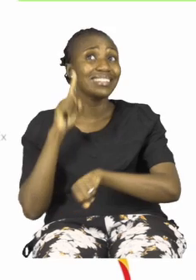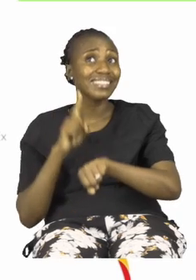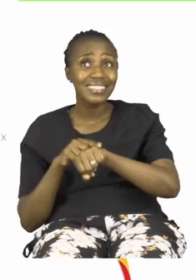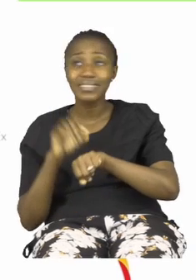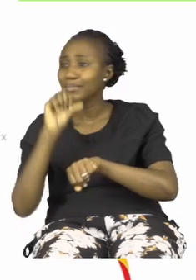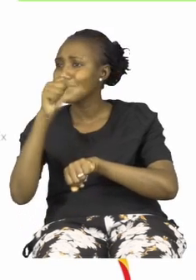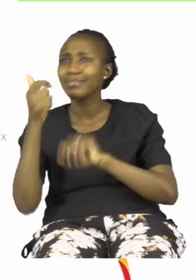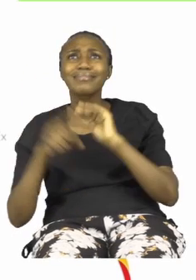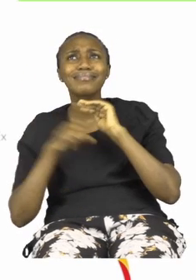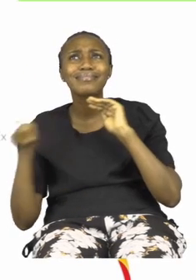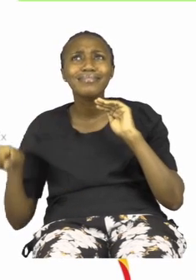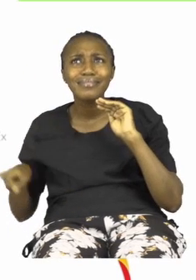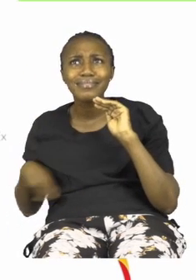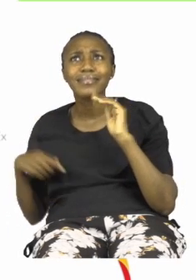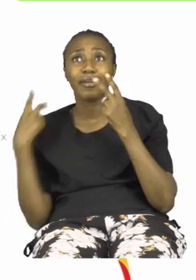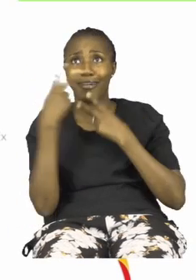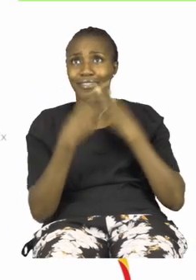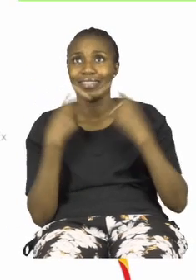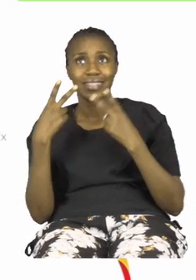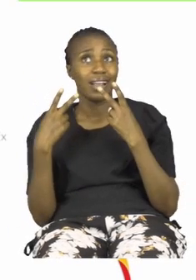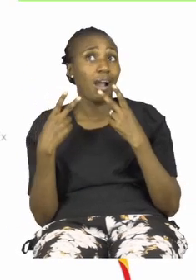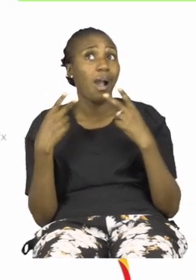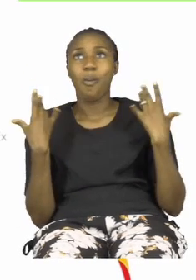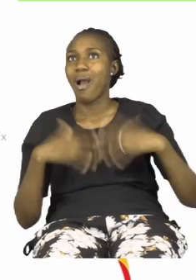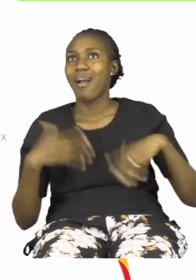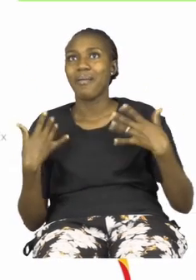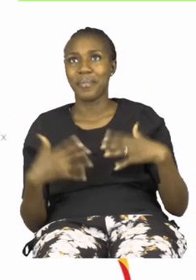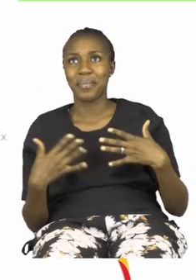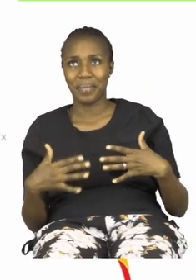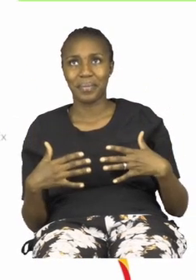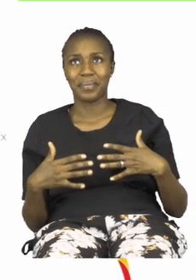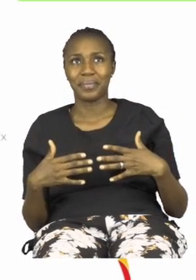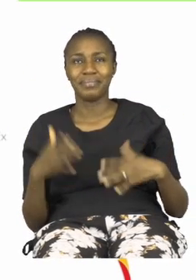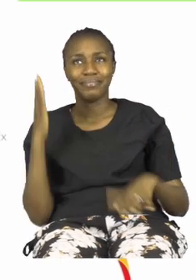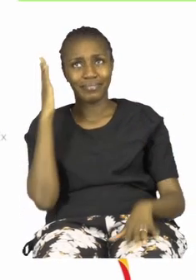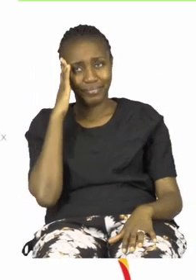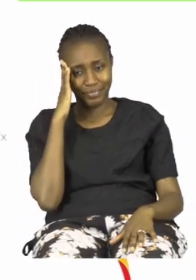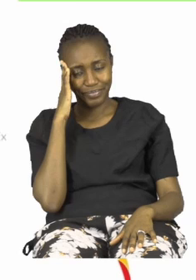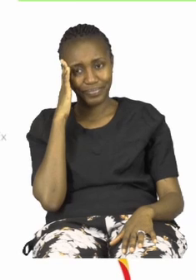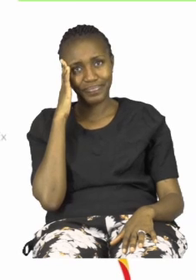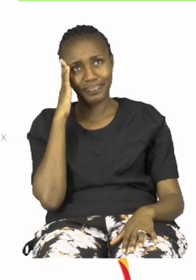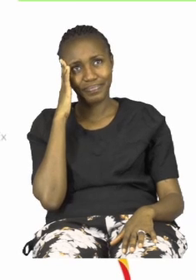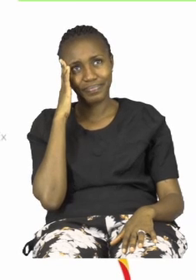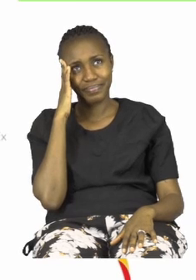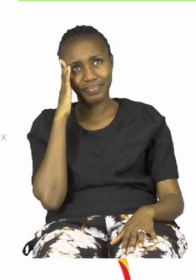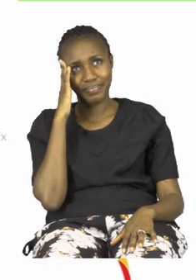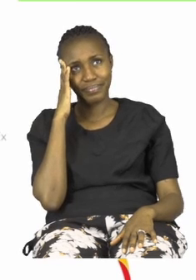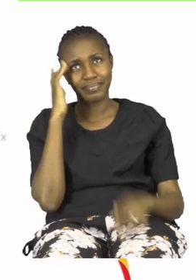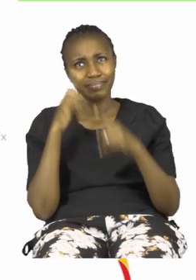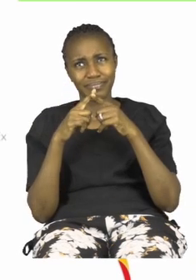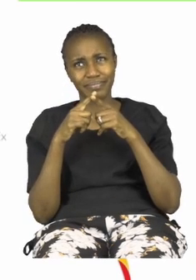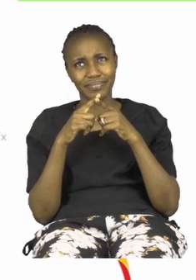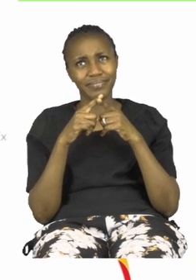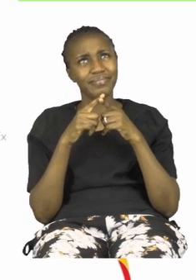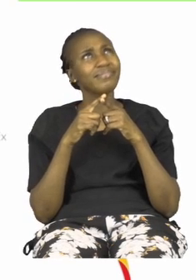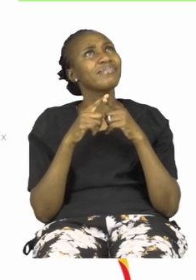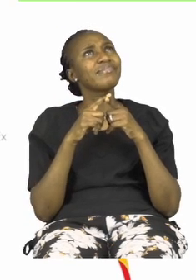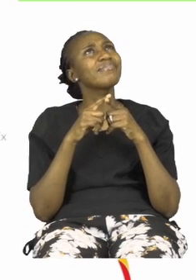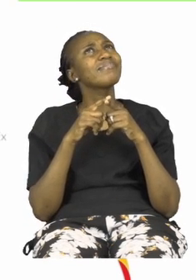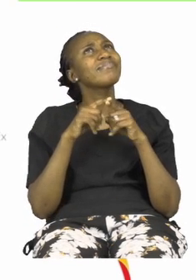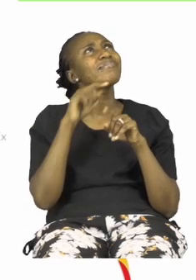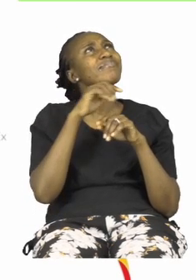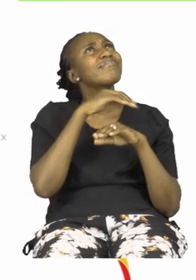country. And like there's this thing that they say that the air smells different. Well, yeah, it's actually